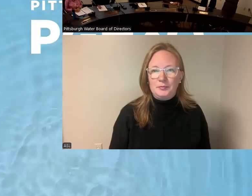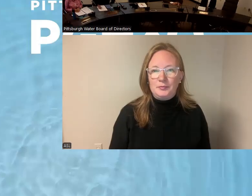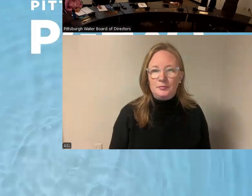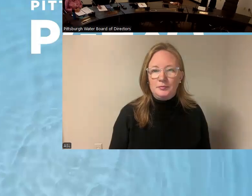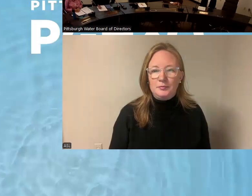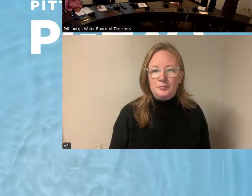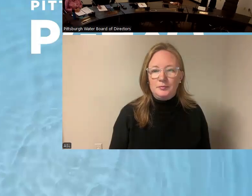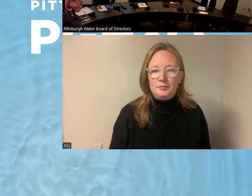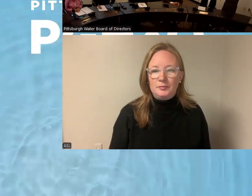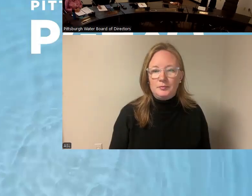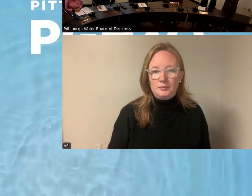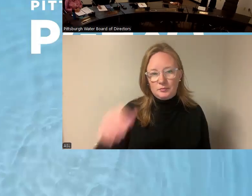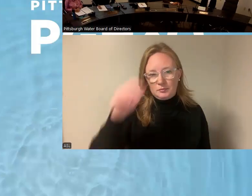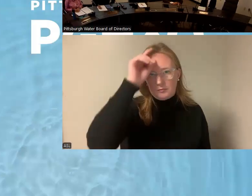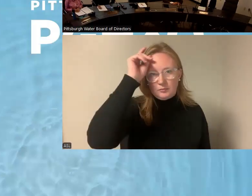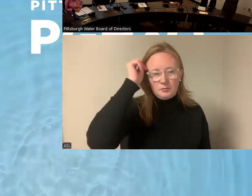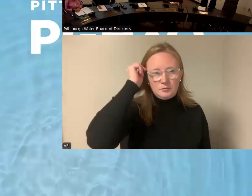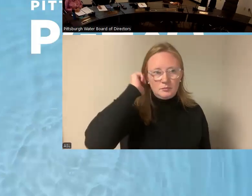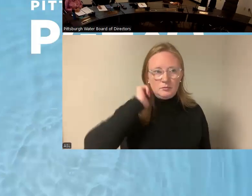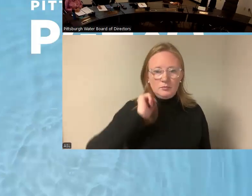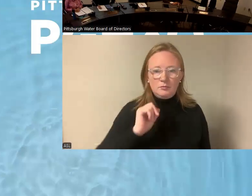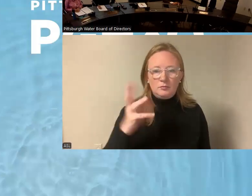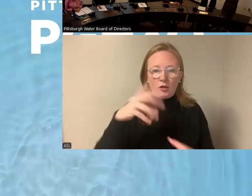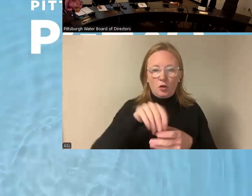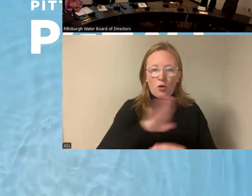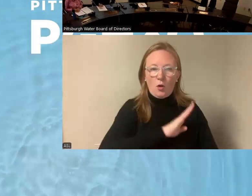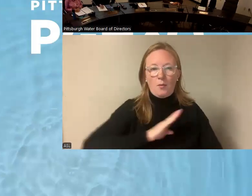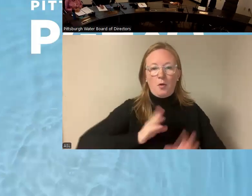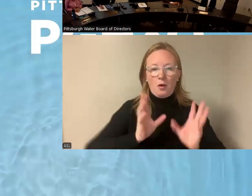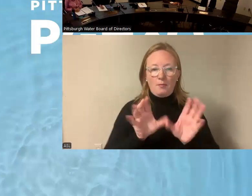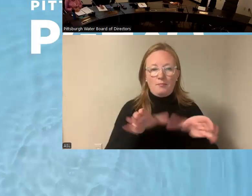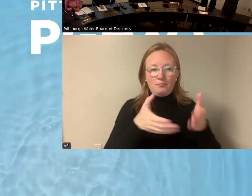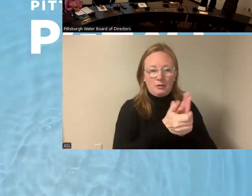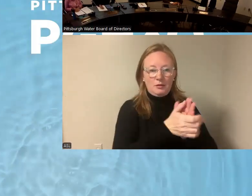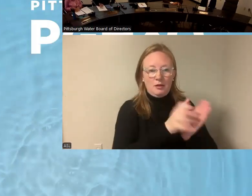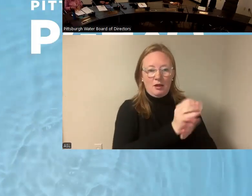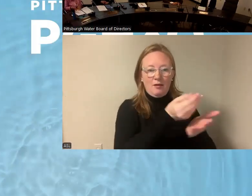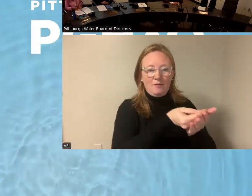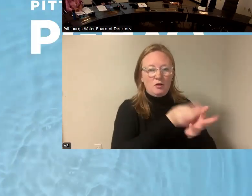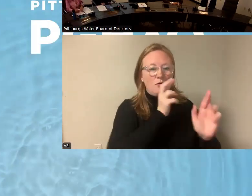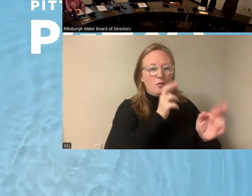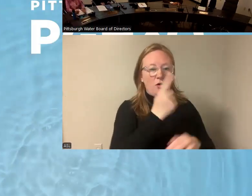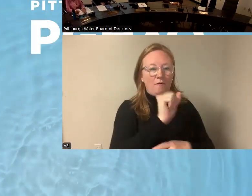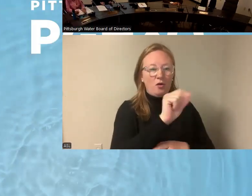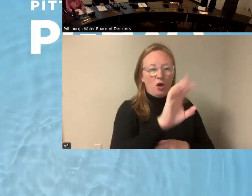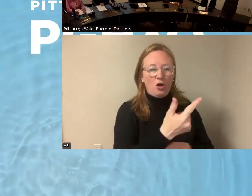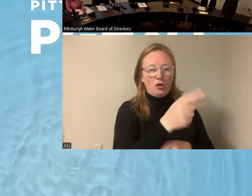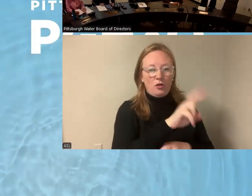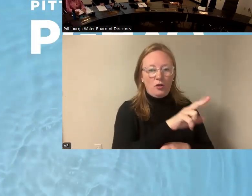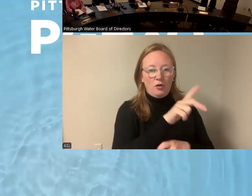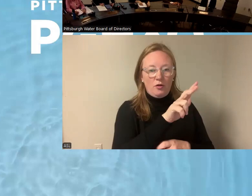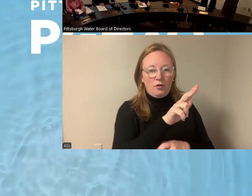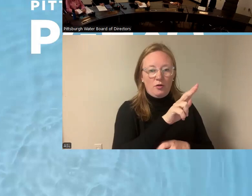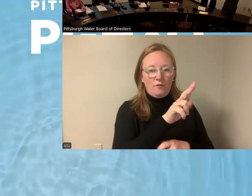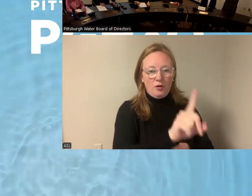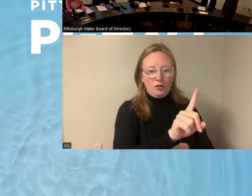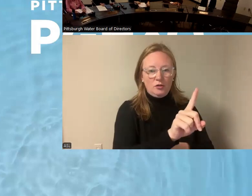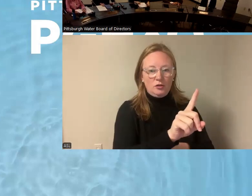Report here. All right, so included in your board packet is the finance report as of August 31st,